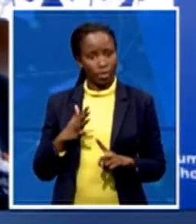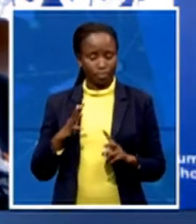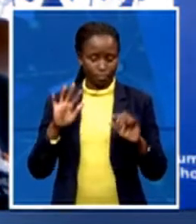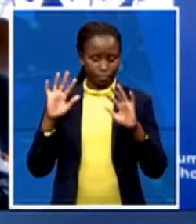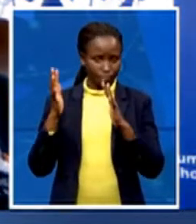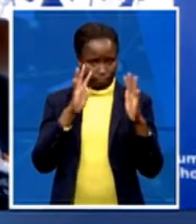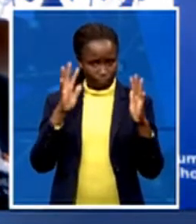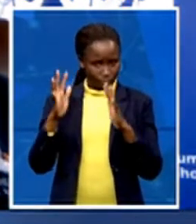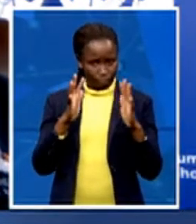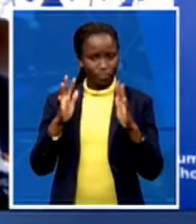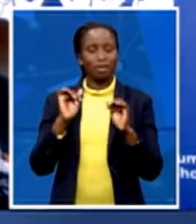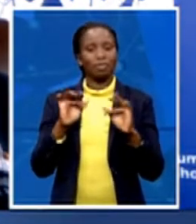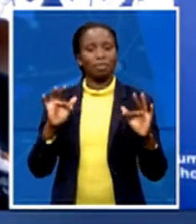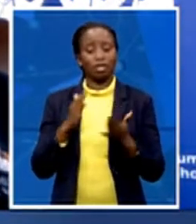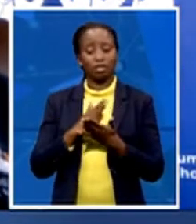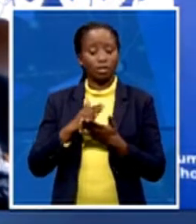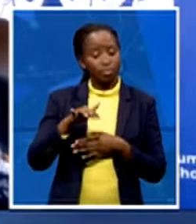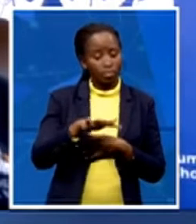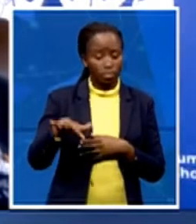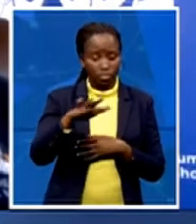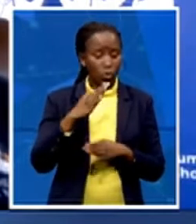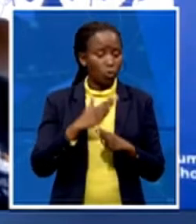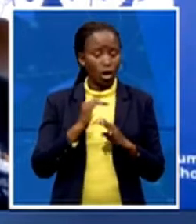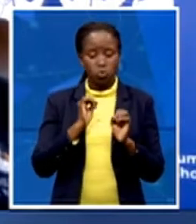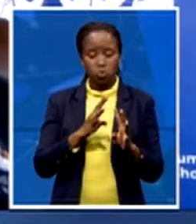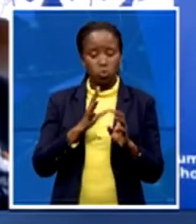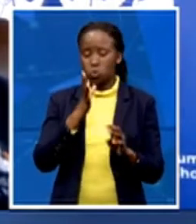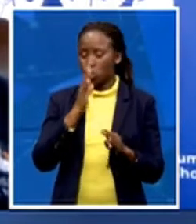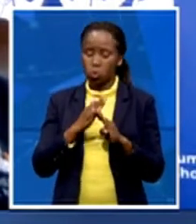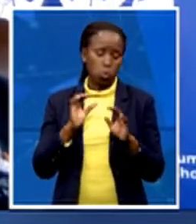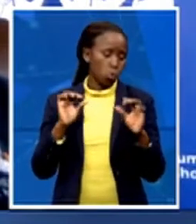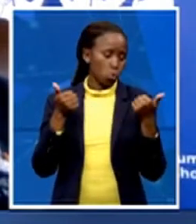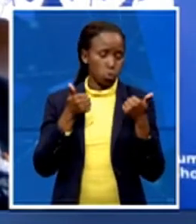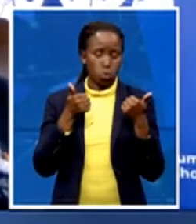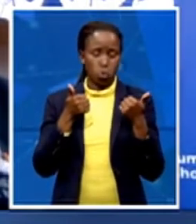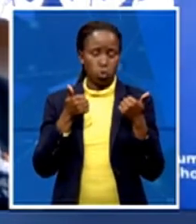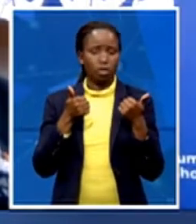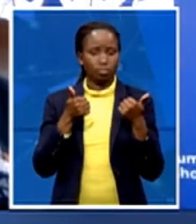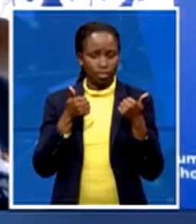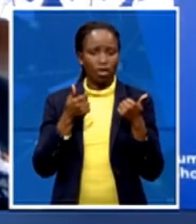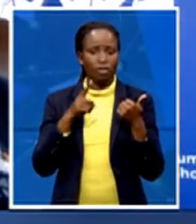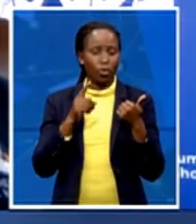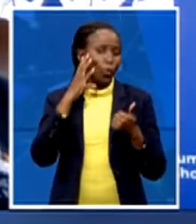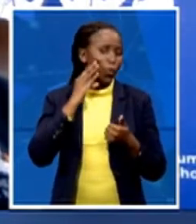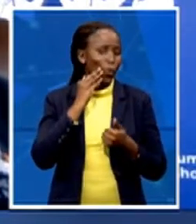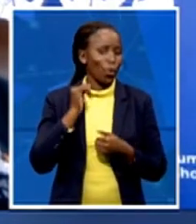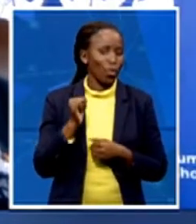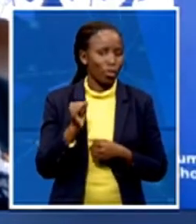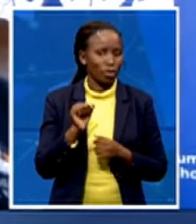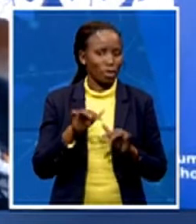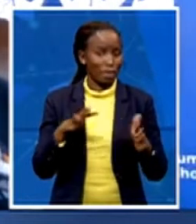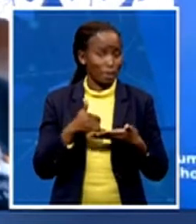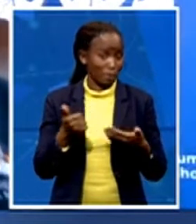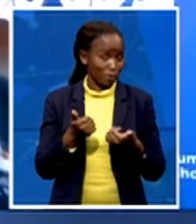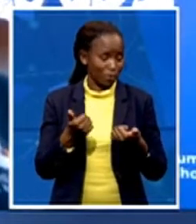done quite a lot in regard to the vaccination of the older persons. For example, for us, the Khayelitsha,